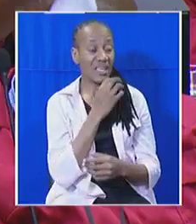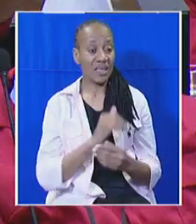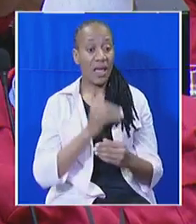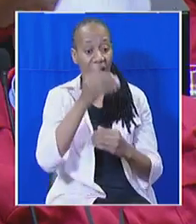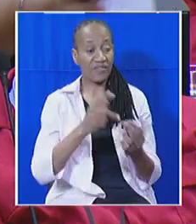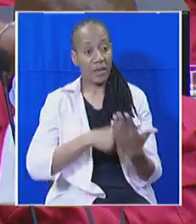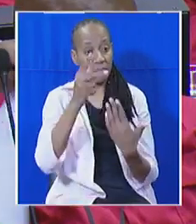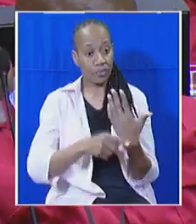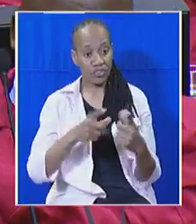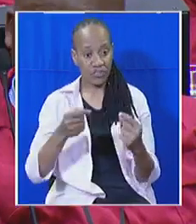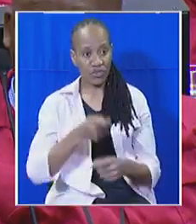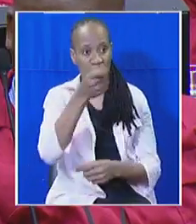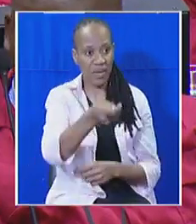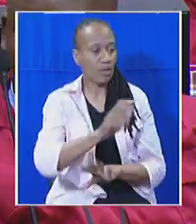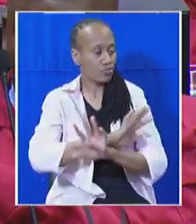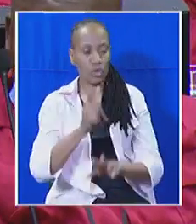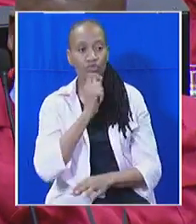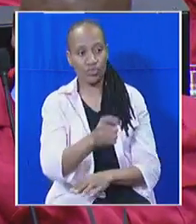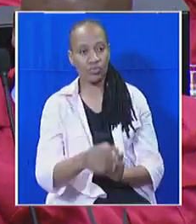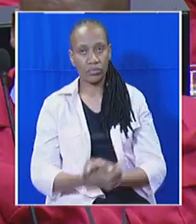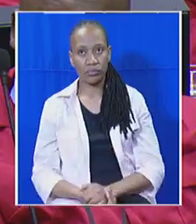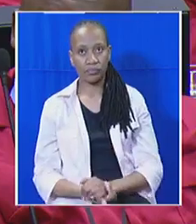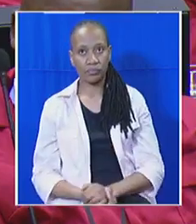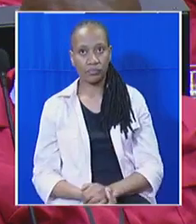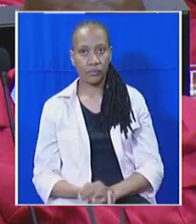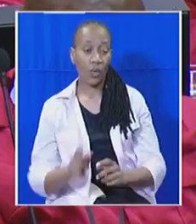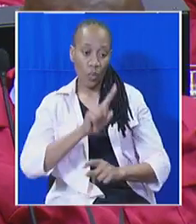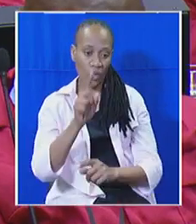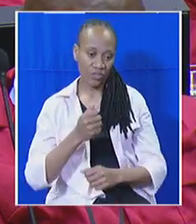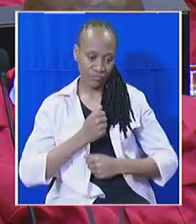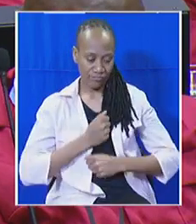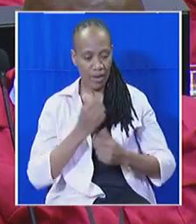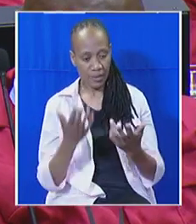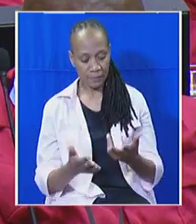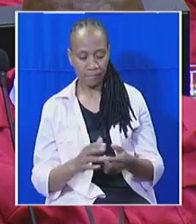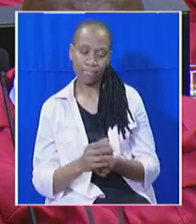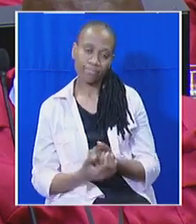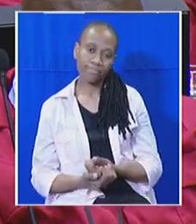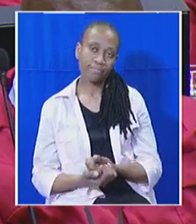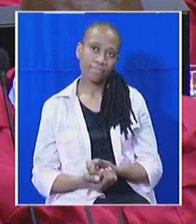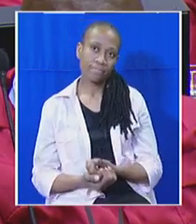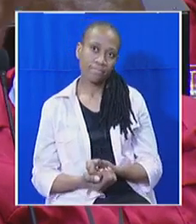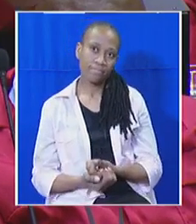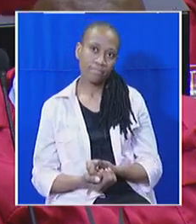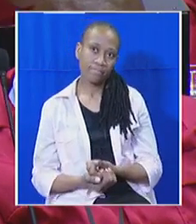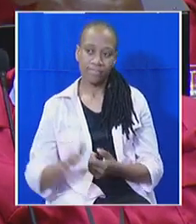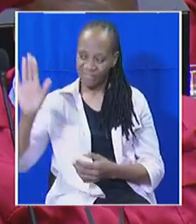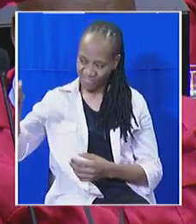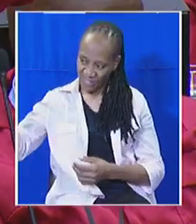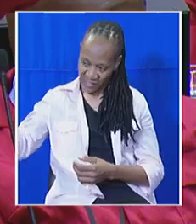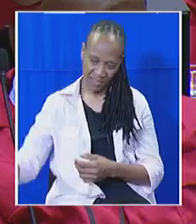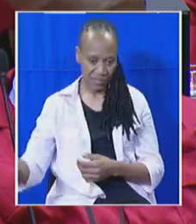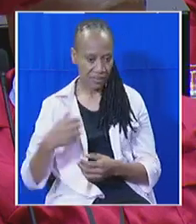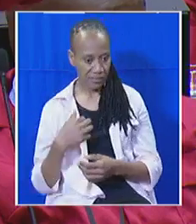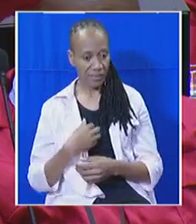project. It's not true. Coming to my question, Honorable House Chair, sit down, because I'm